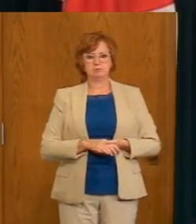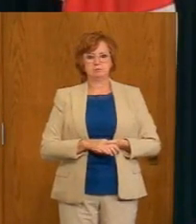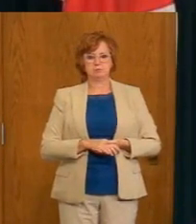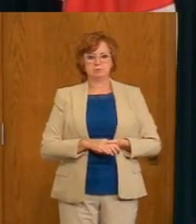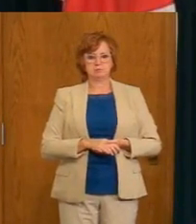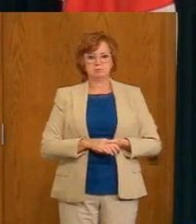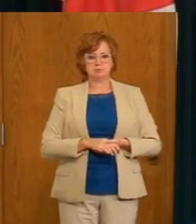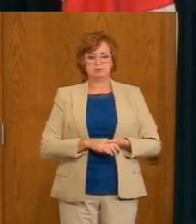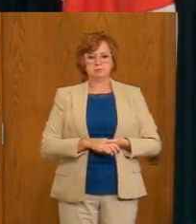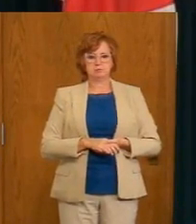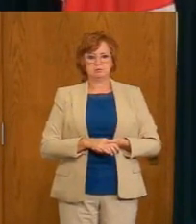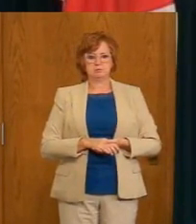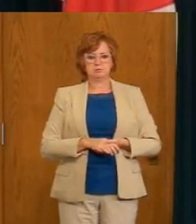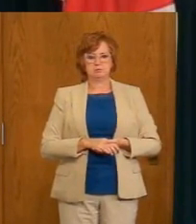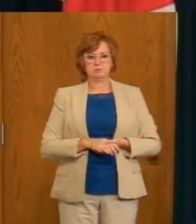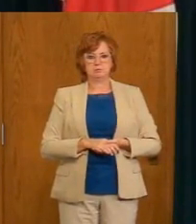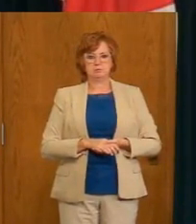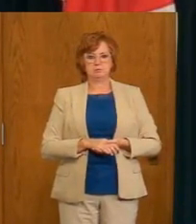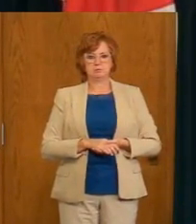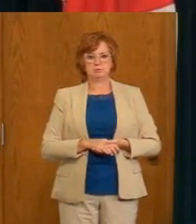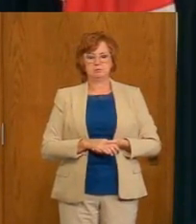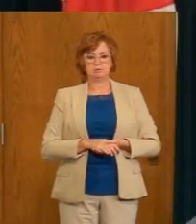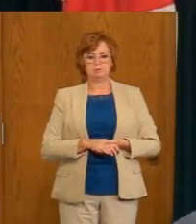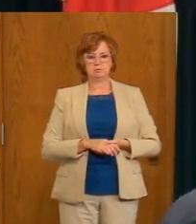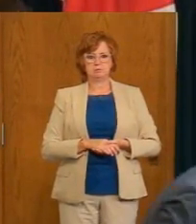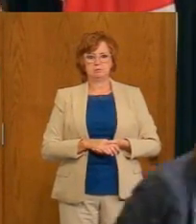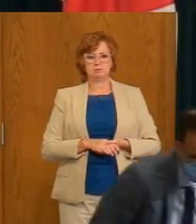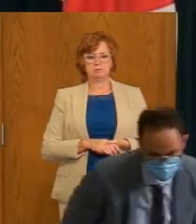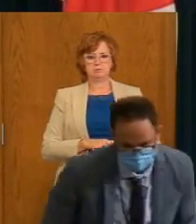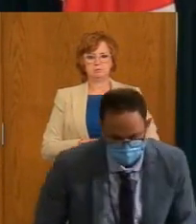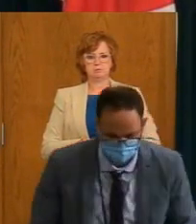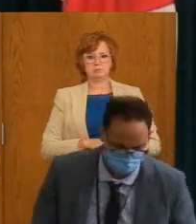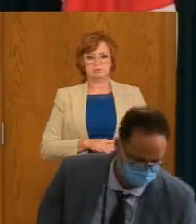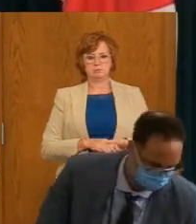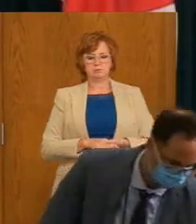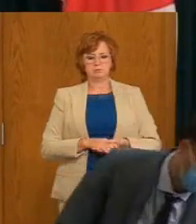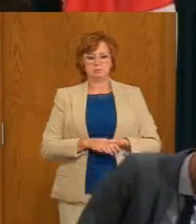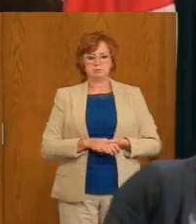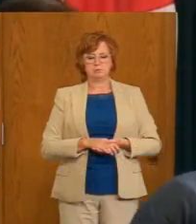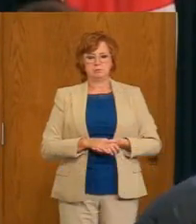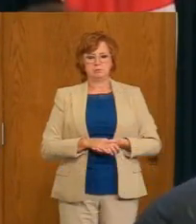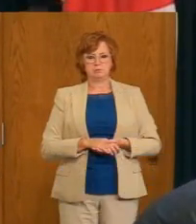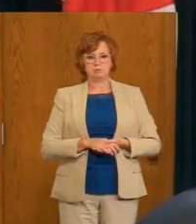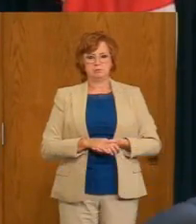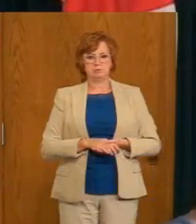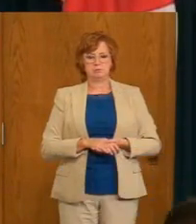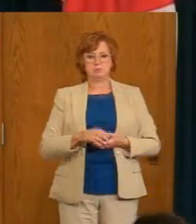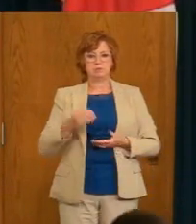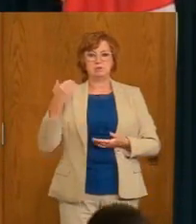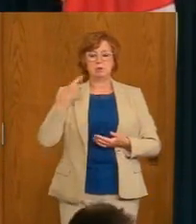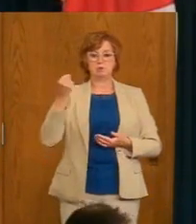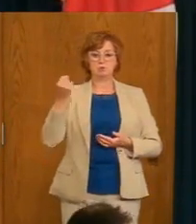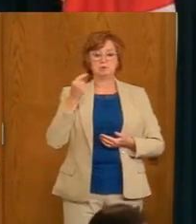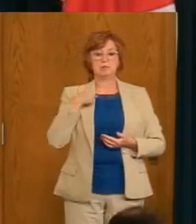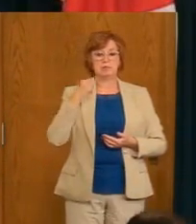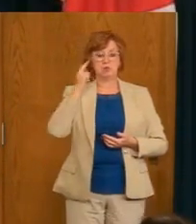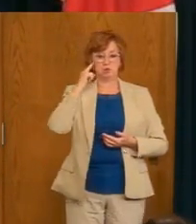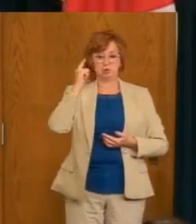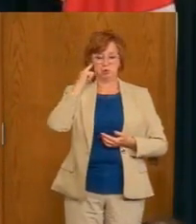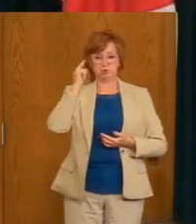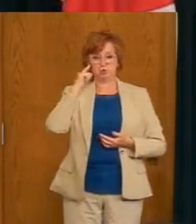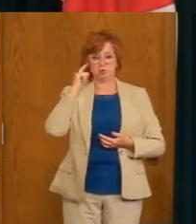who are fully vaccinated are in a good place, and they can meet normally without masks, indoors or outdoors, with friends and family